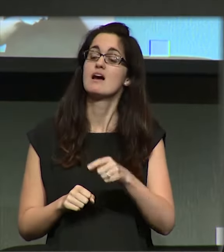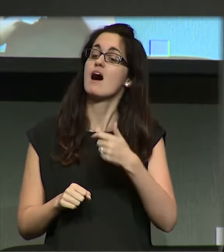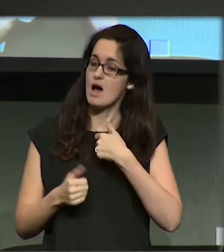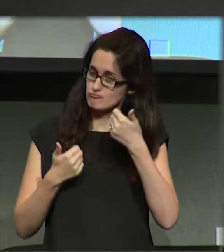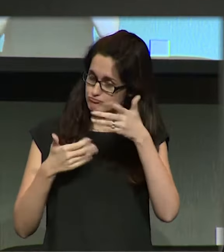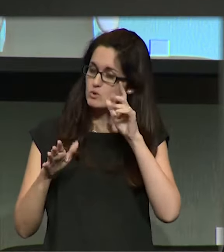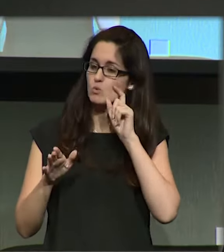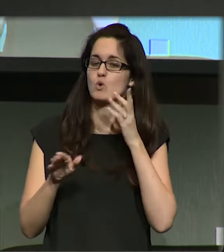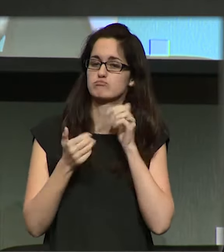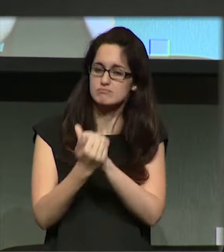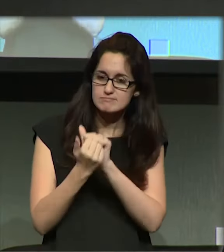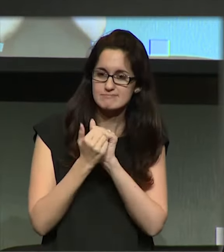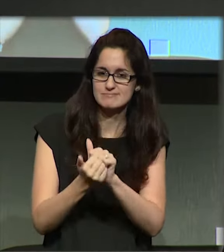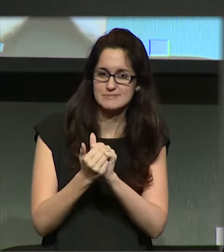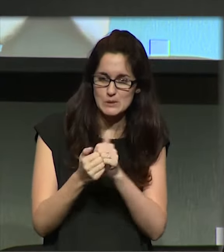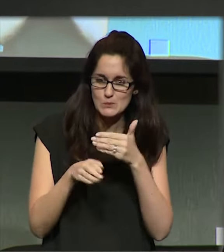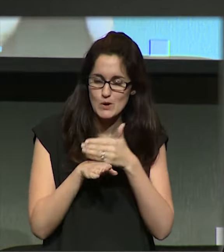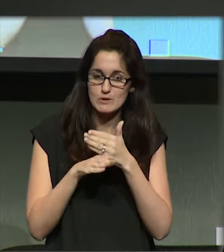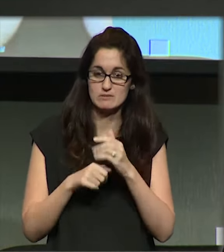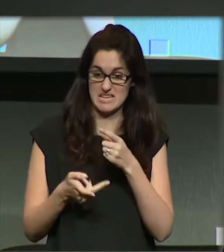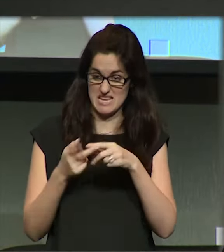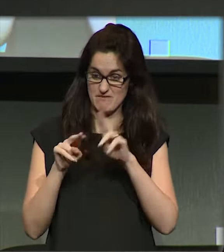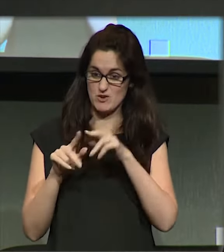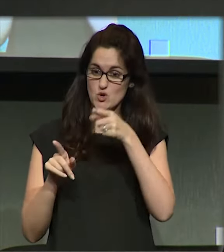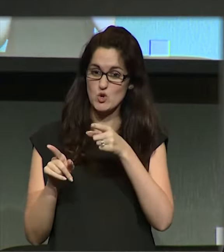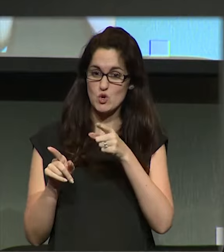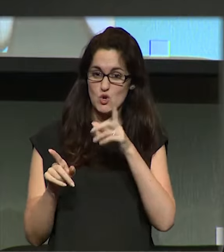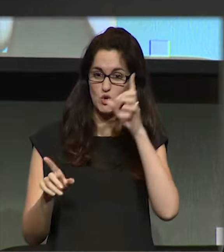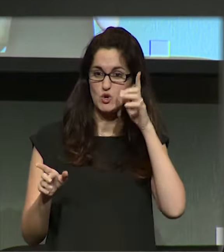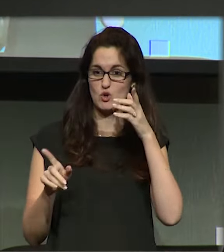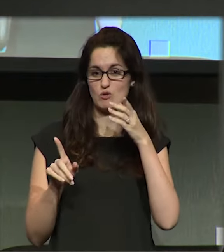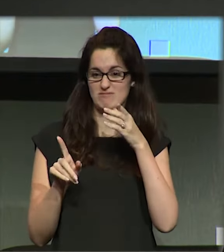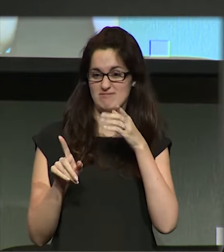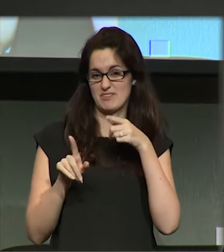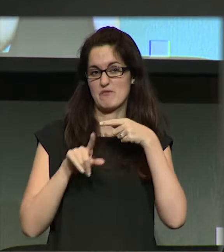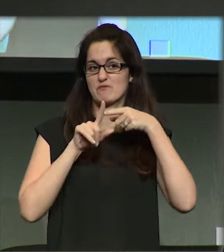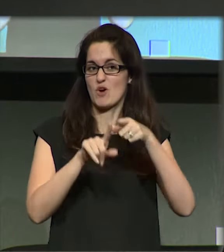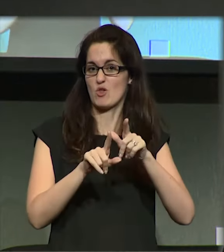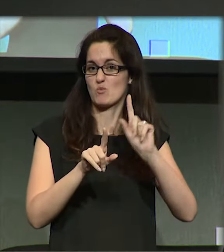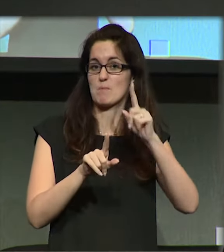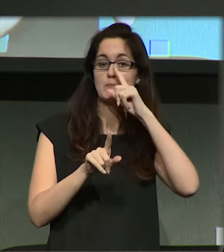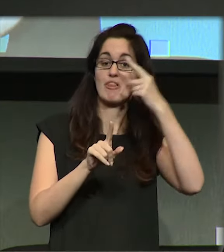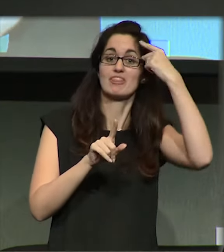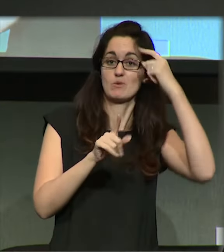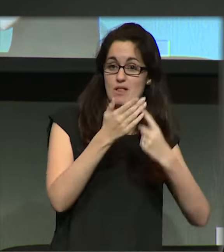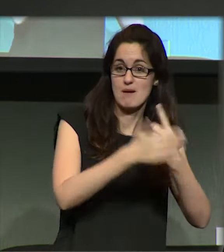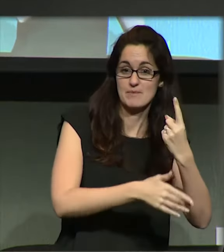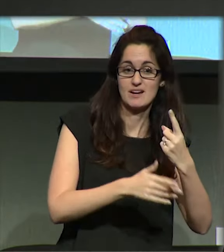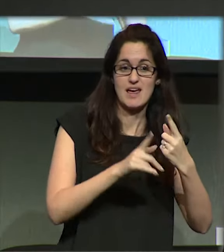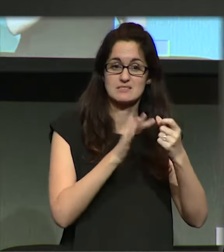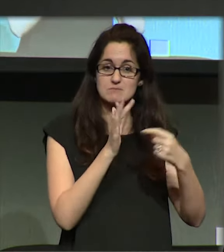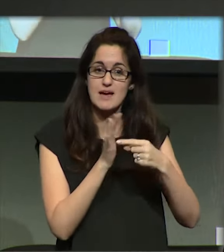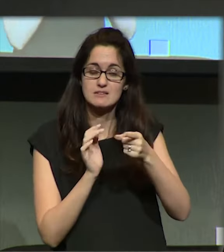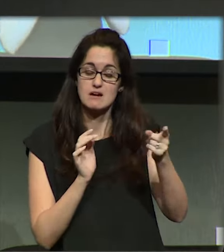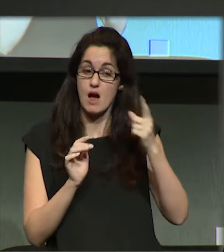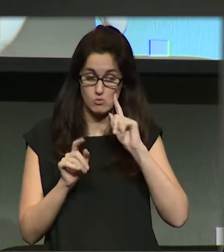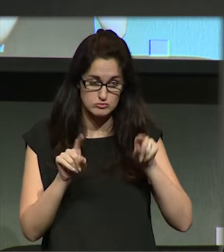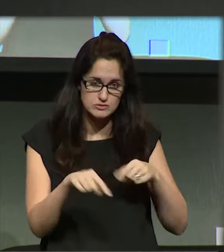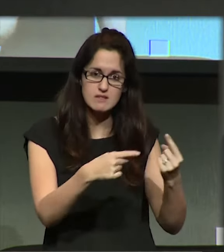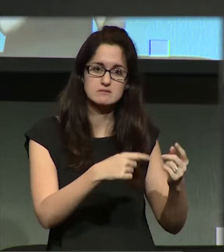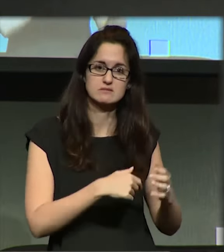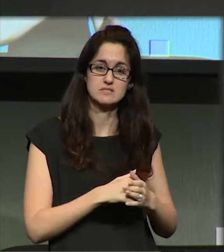with you. And if you play up and be the negative stereotype, then I will challenge you. If you are